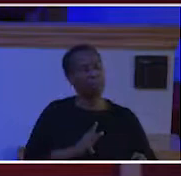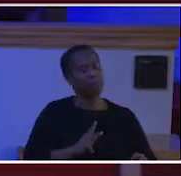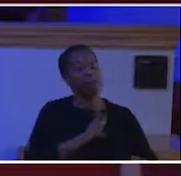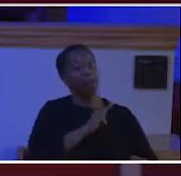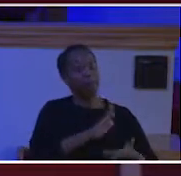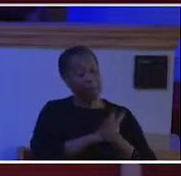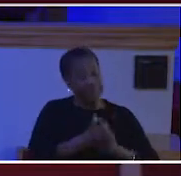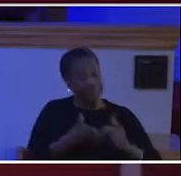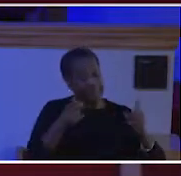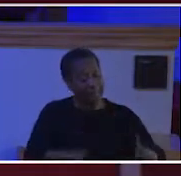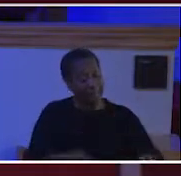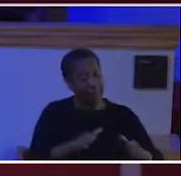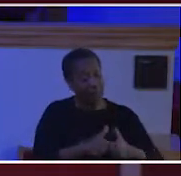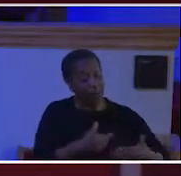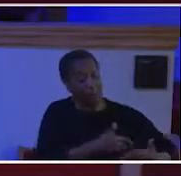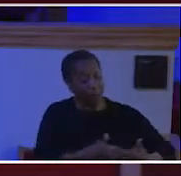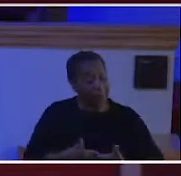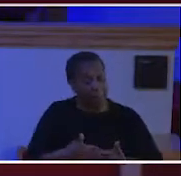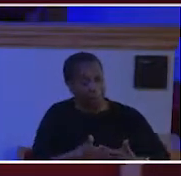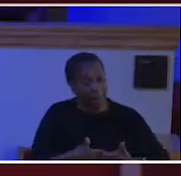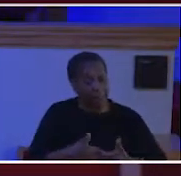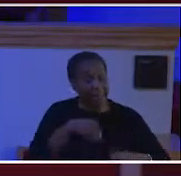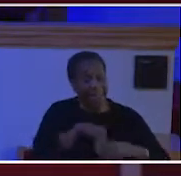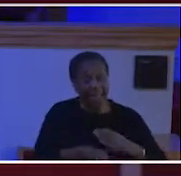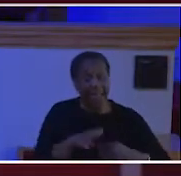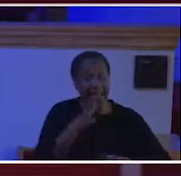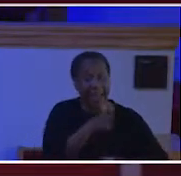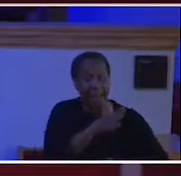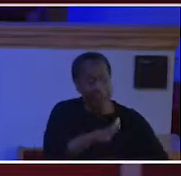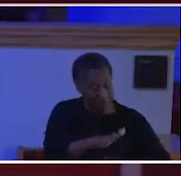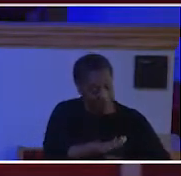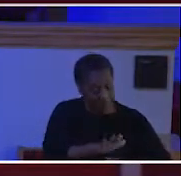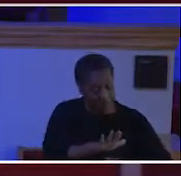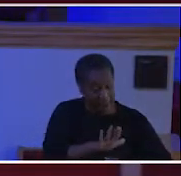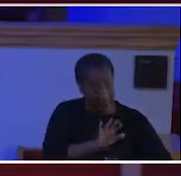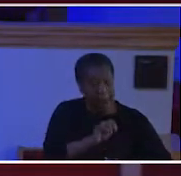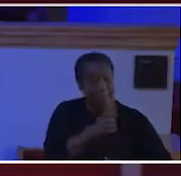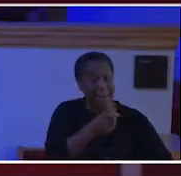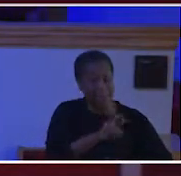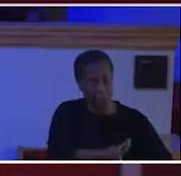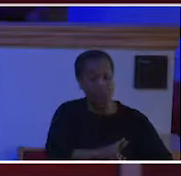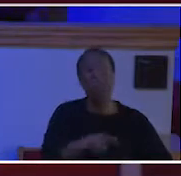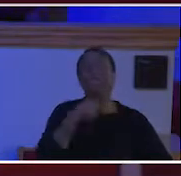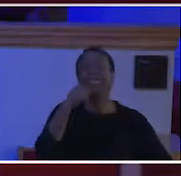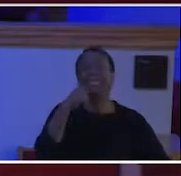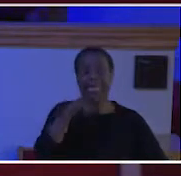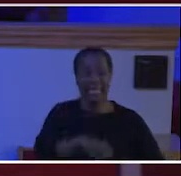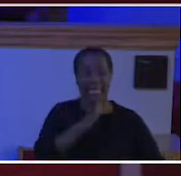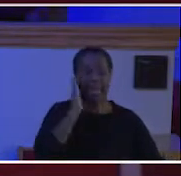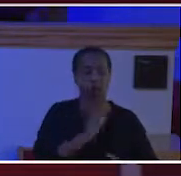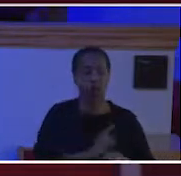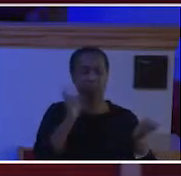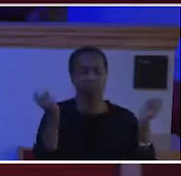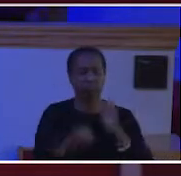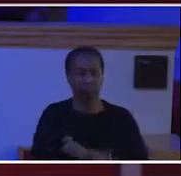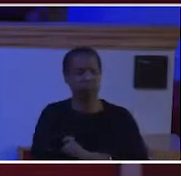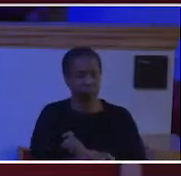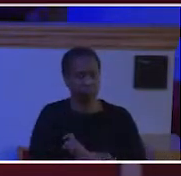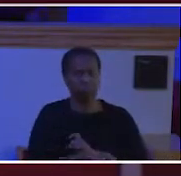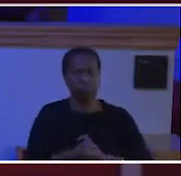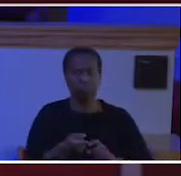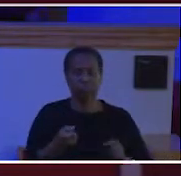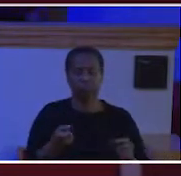a manger. And he says that he would reverse not